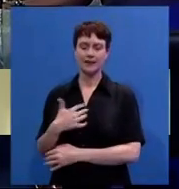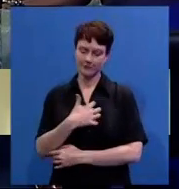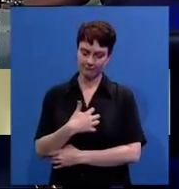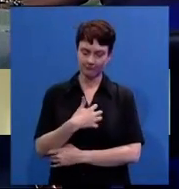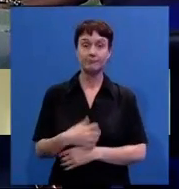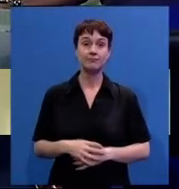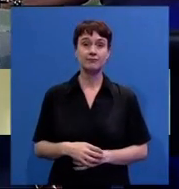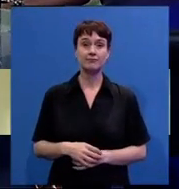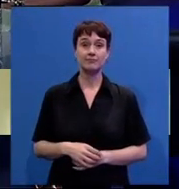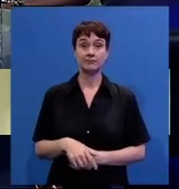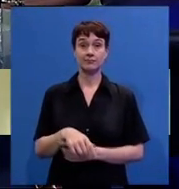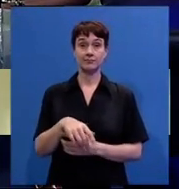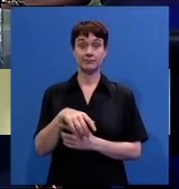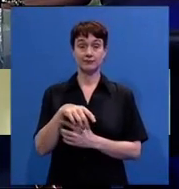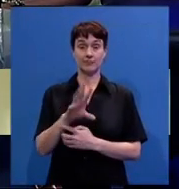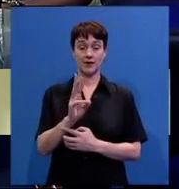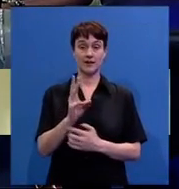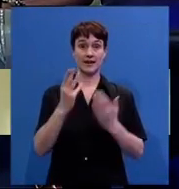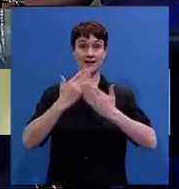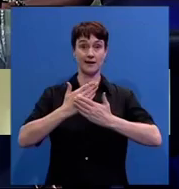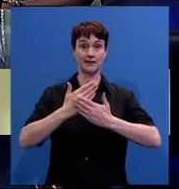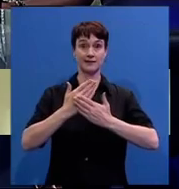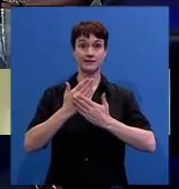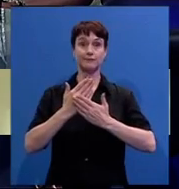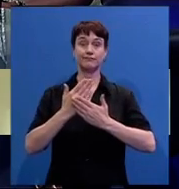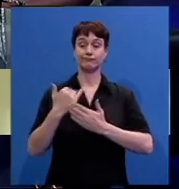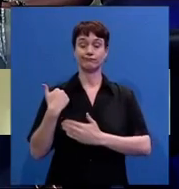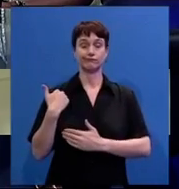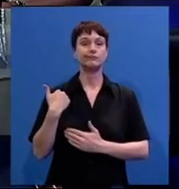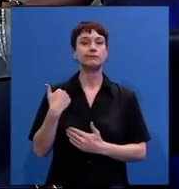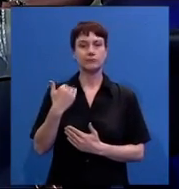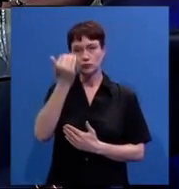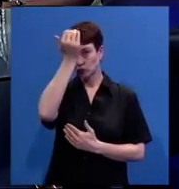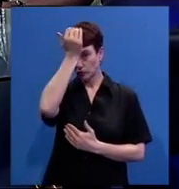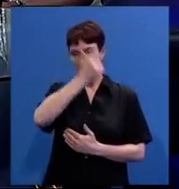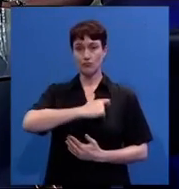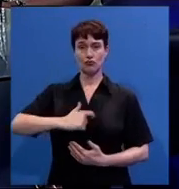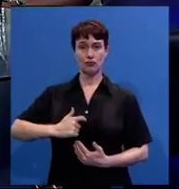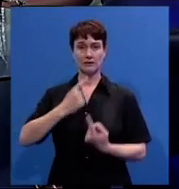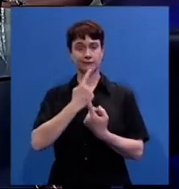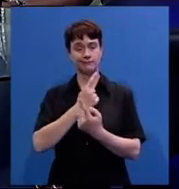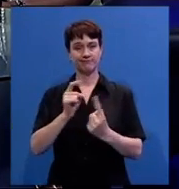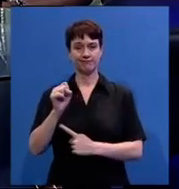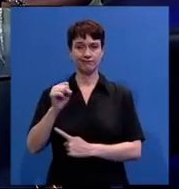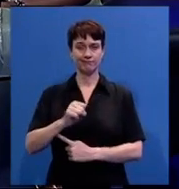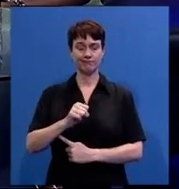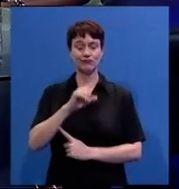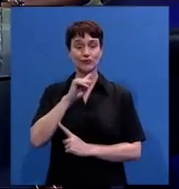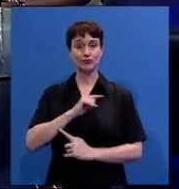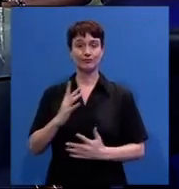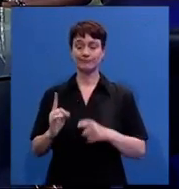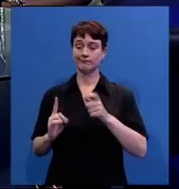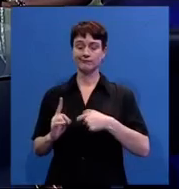On Thursday night, as we know, at 10 to 12, it was announced by State President Jacob Zuma that indeed our national icon had